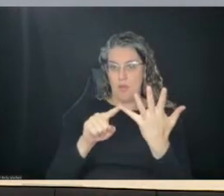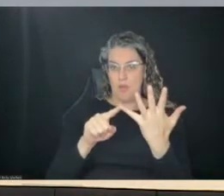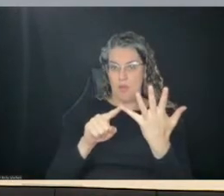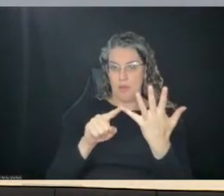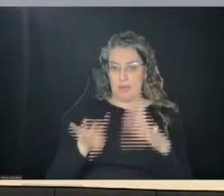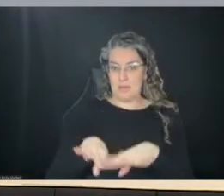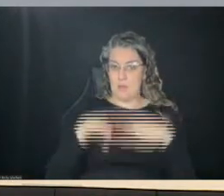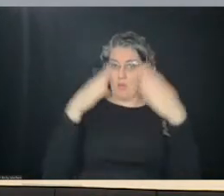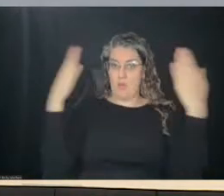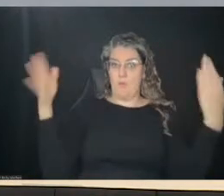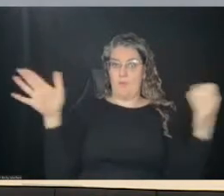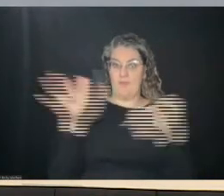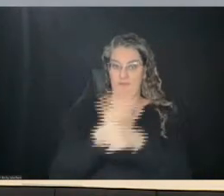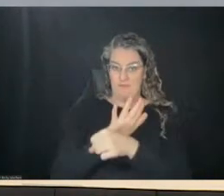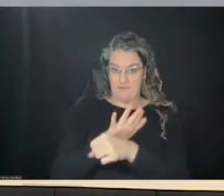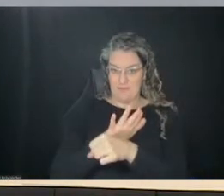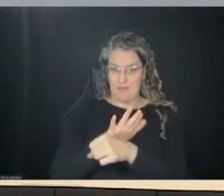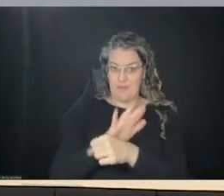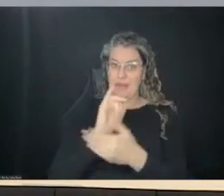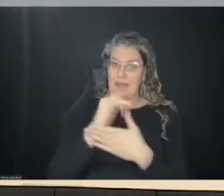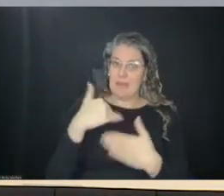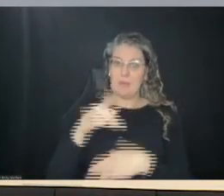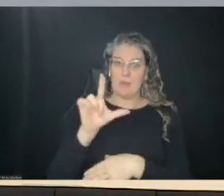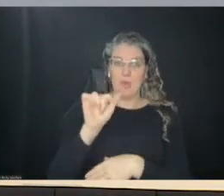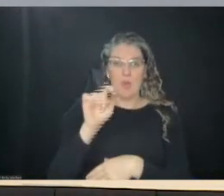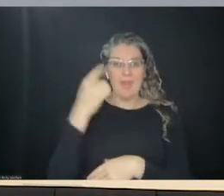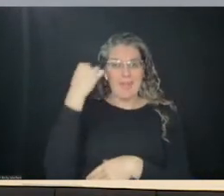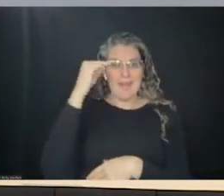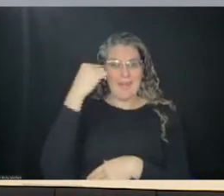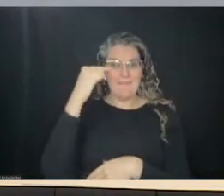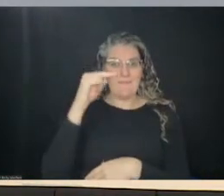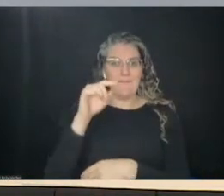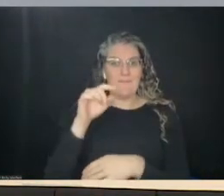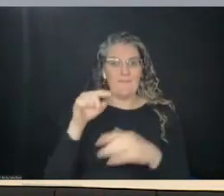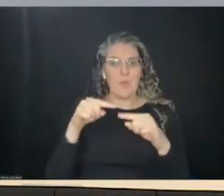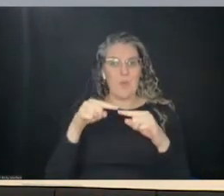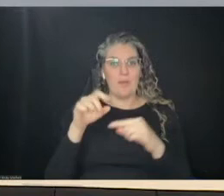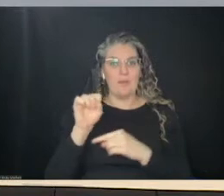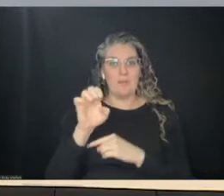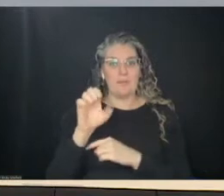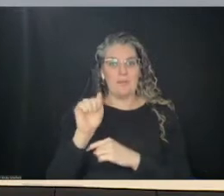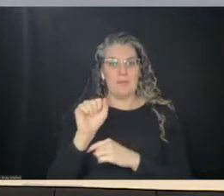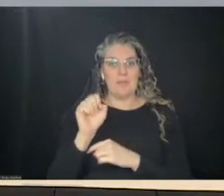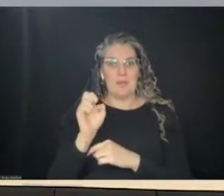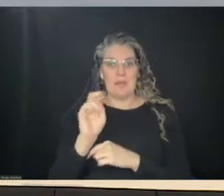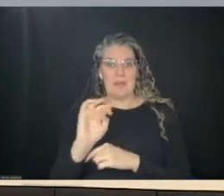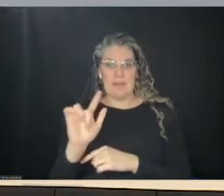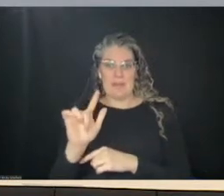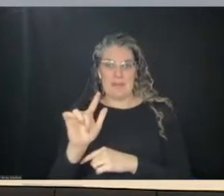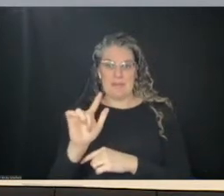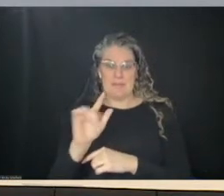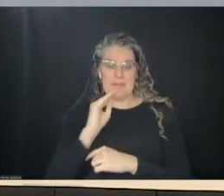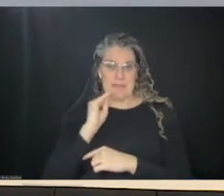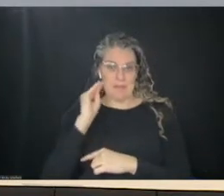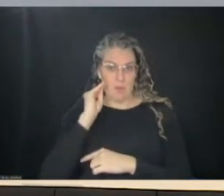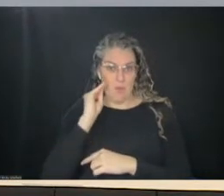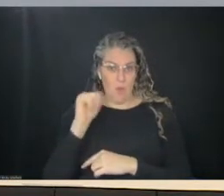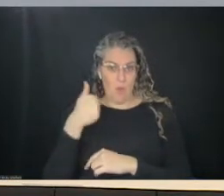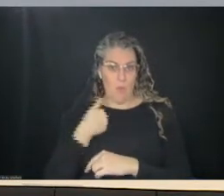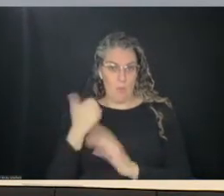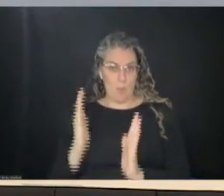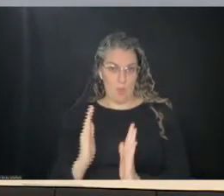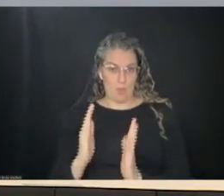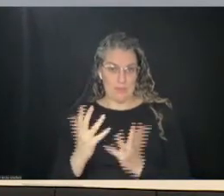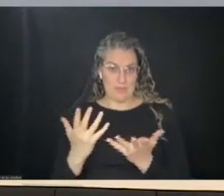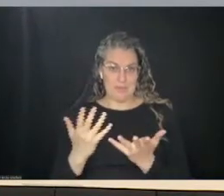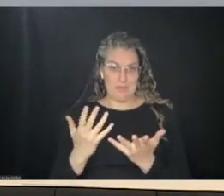quite a bit for seasonal residents in the United States, especially. It's a week before